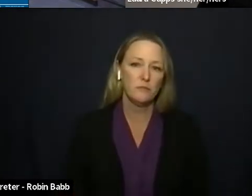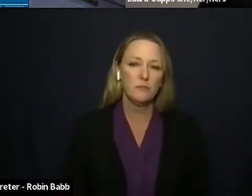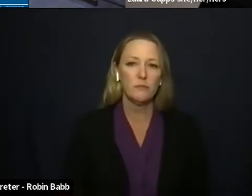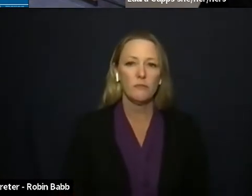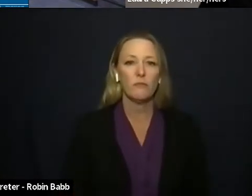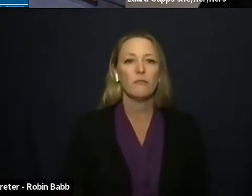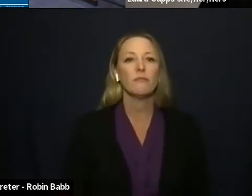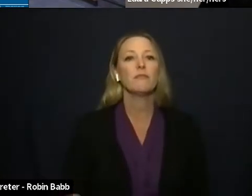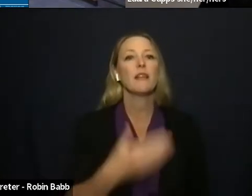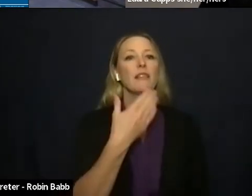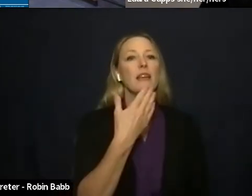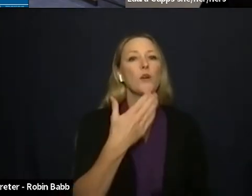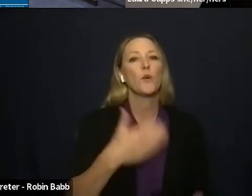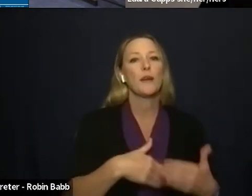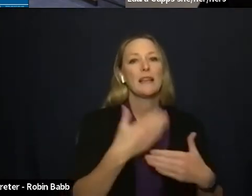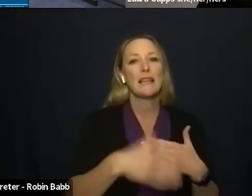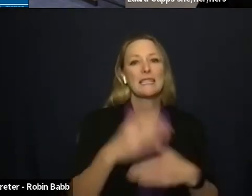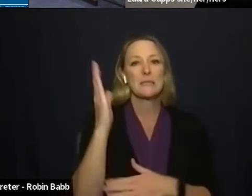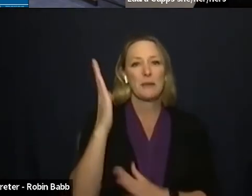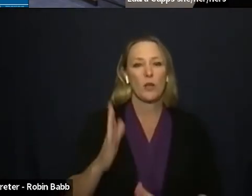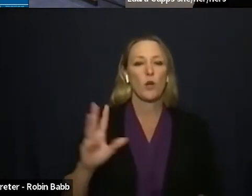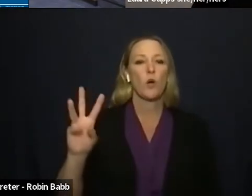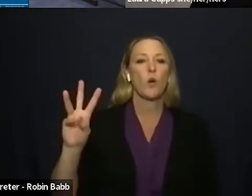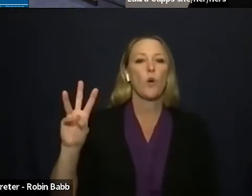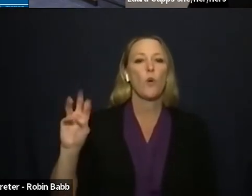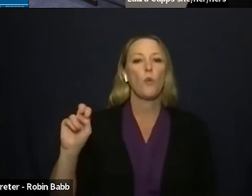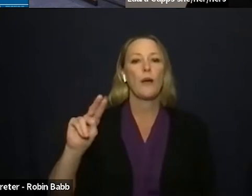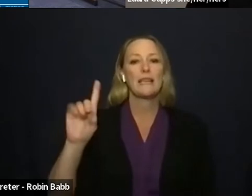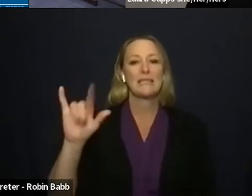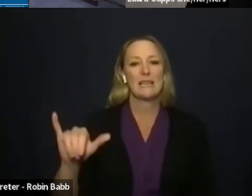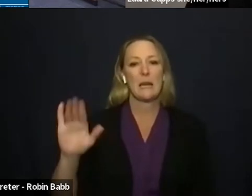thank you next speaker is wendy benitez